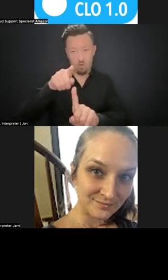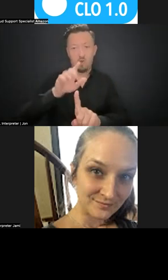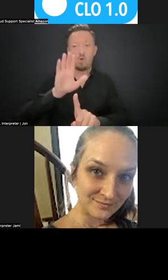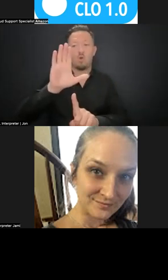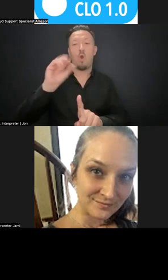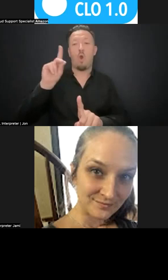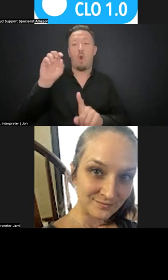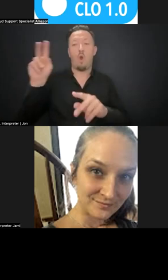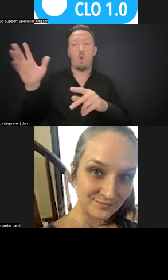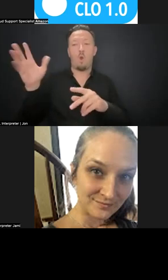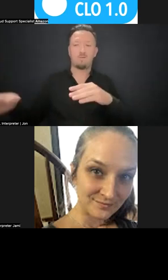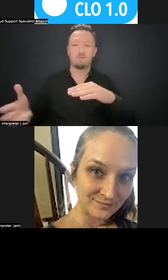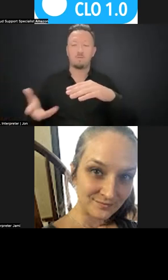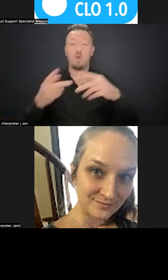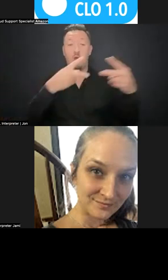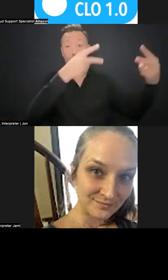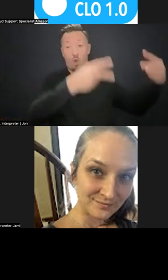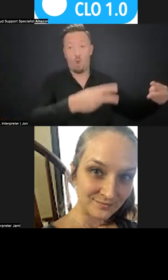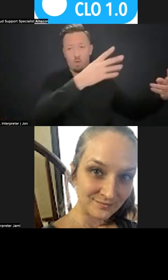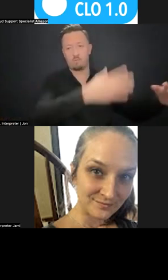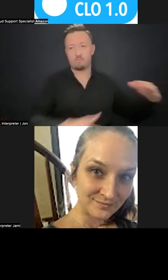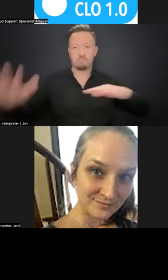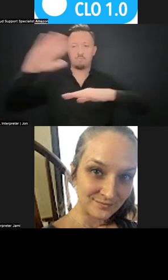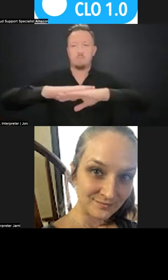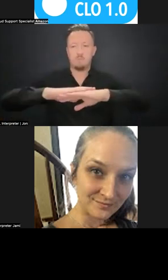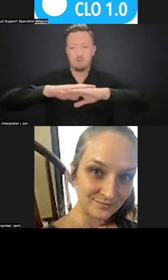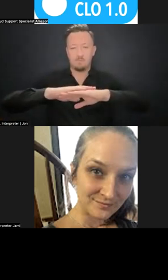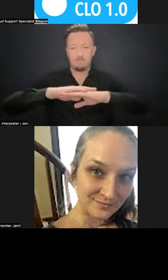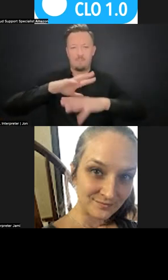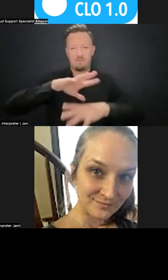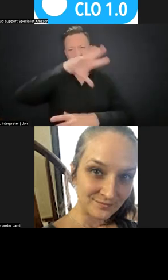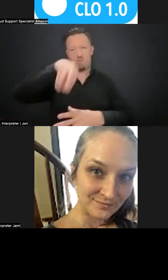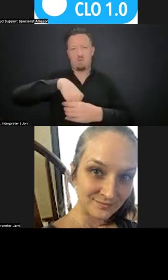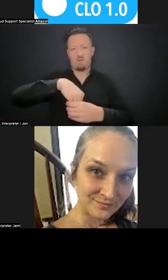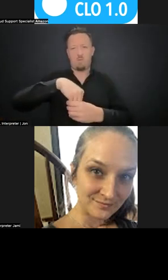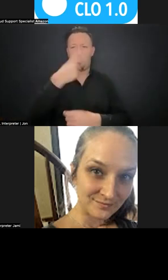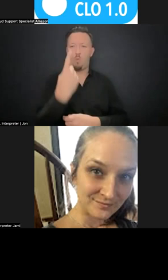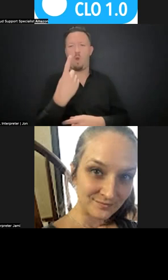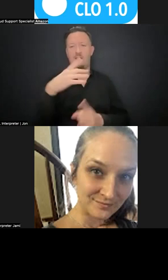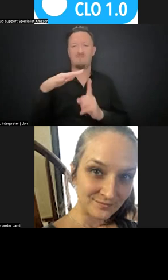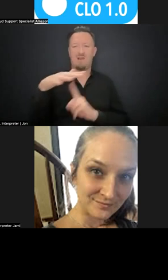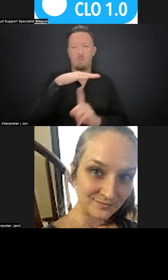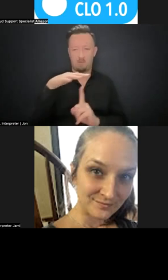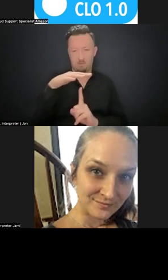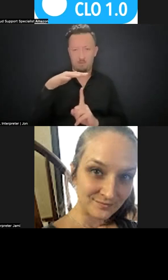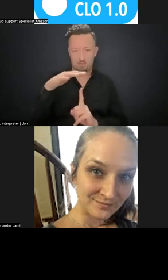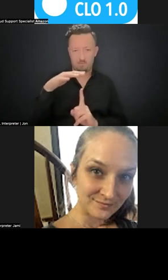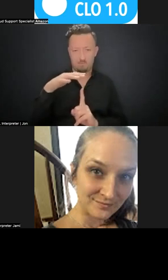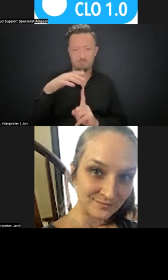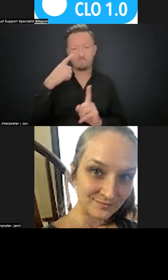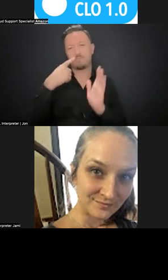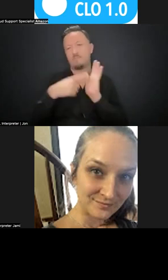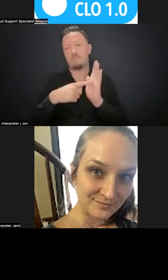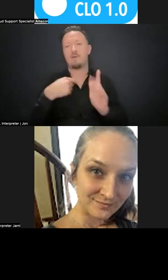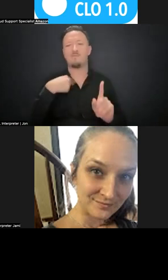And this is all managed for you, just like a single environment. You just say, I have this Python